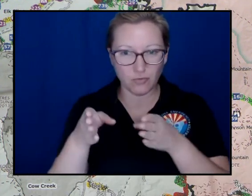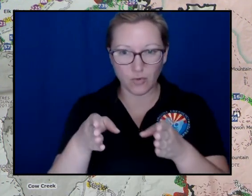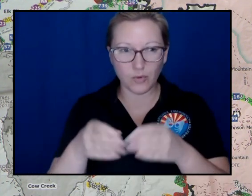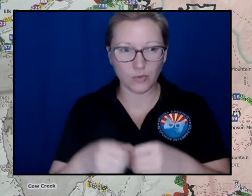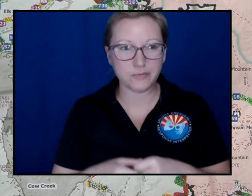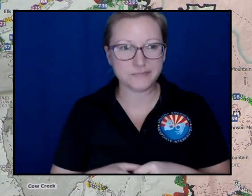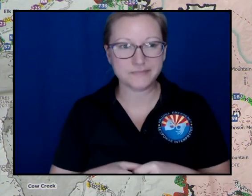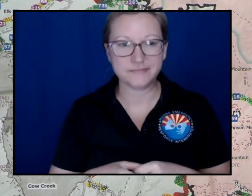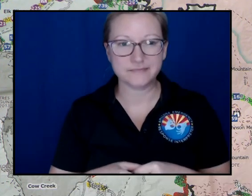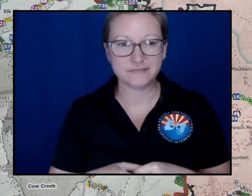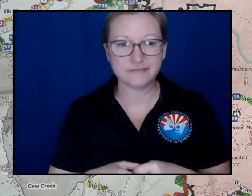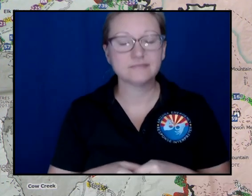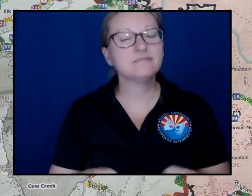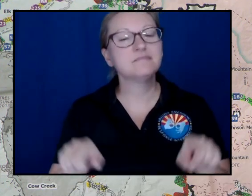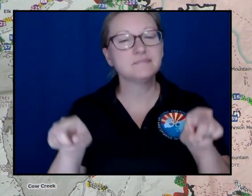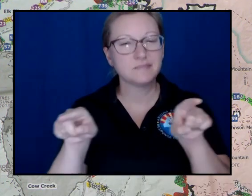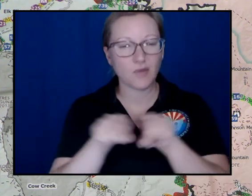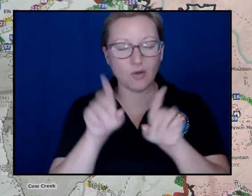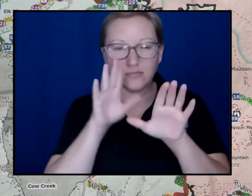some chipping,